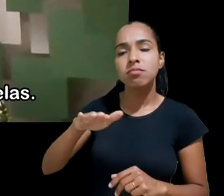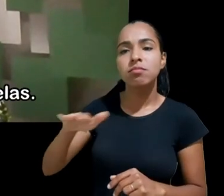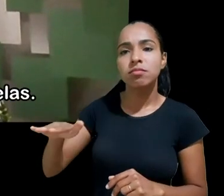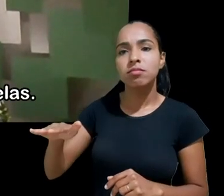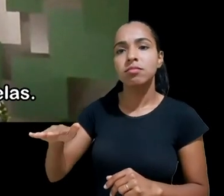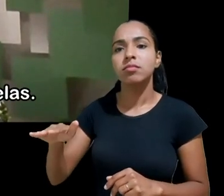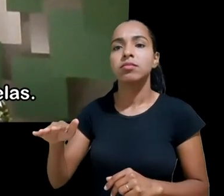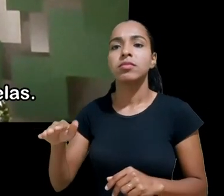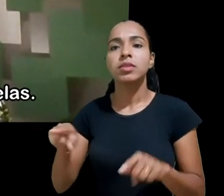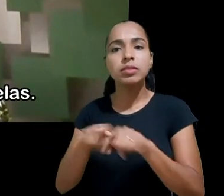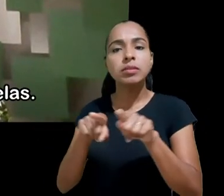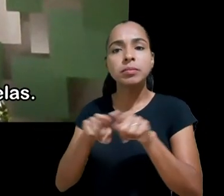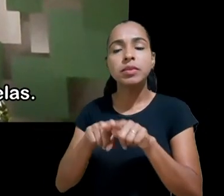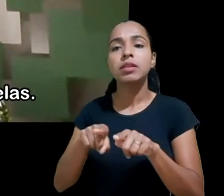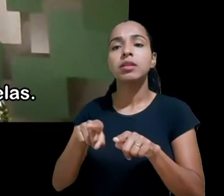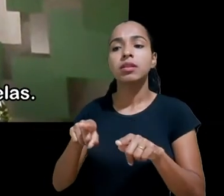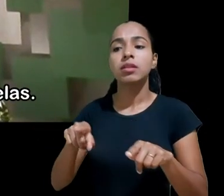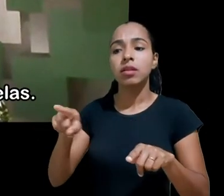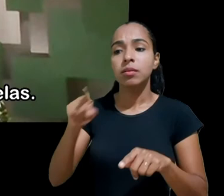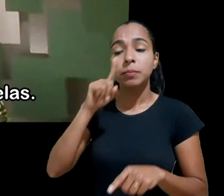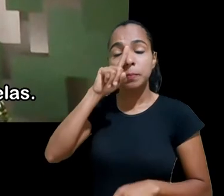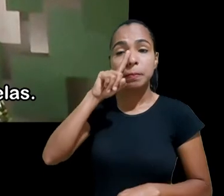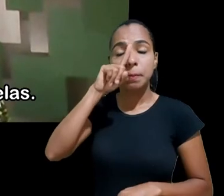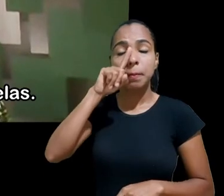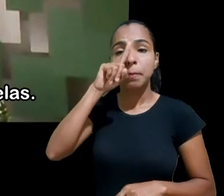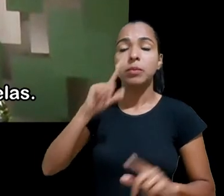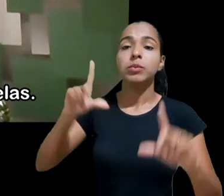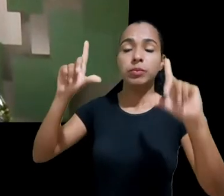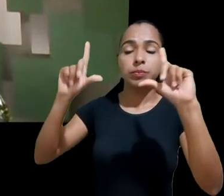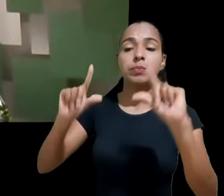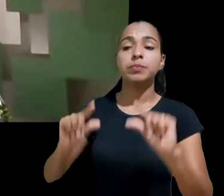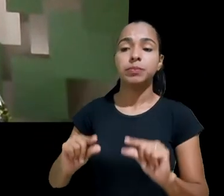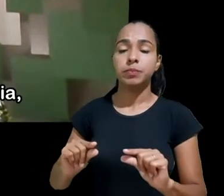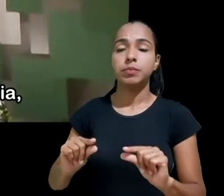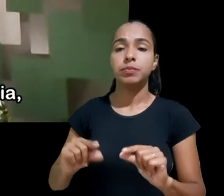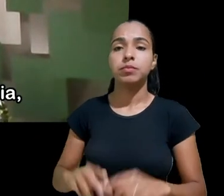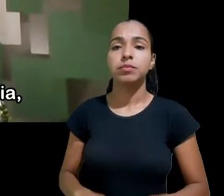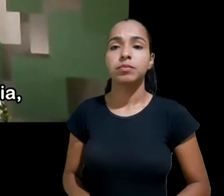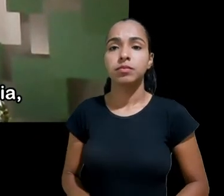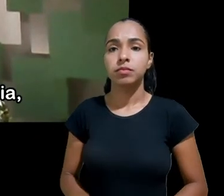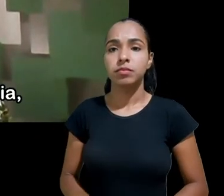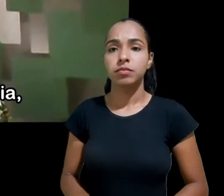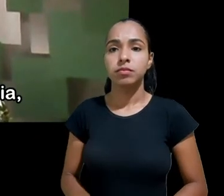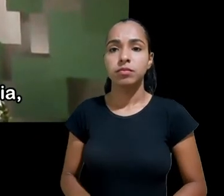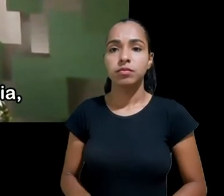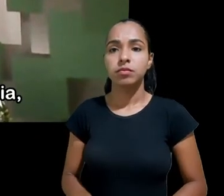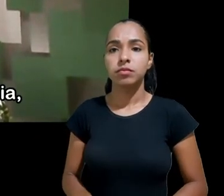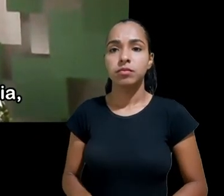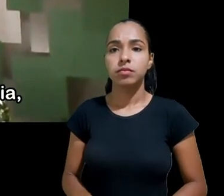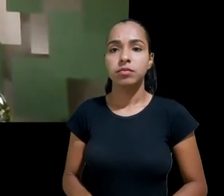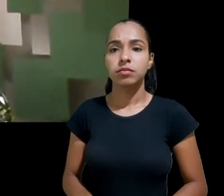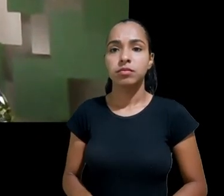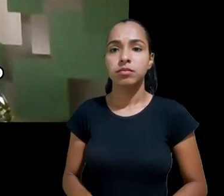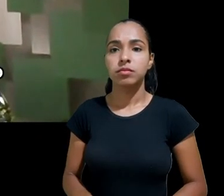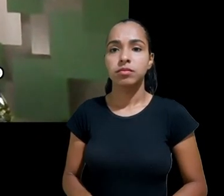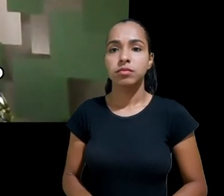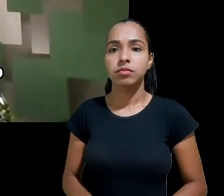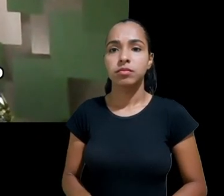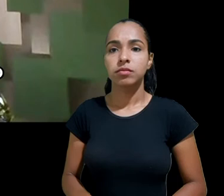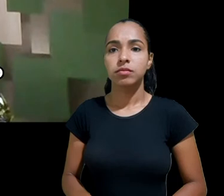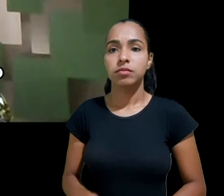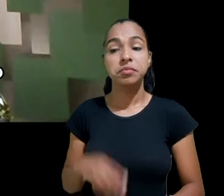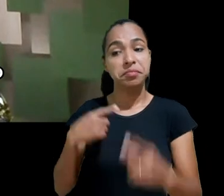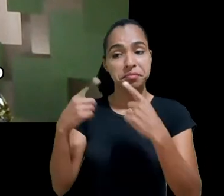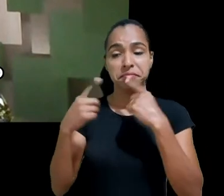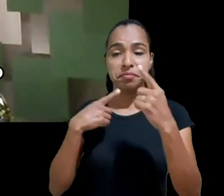or to minimize the risk the their product goes to them um that is a conversation for another day it's